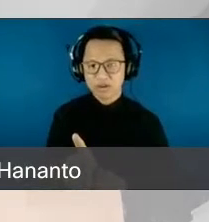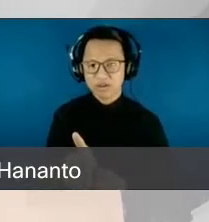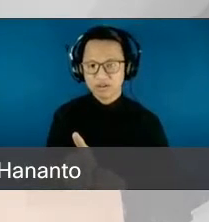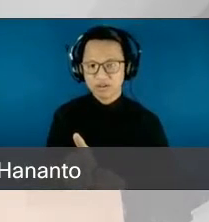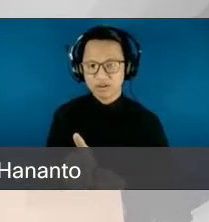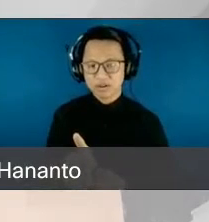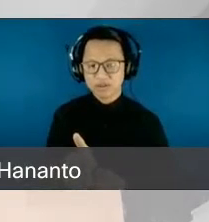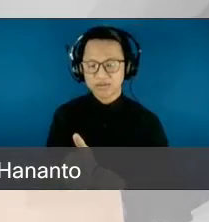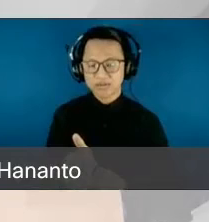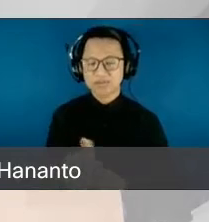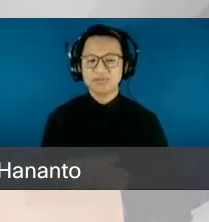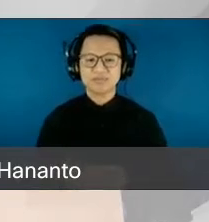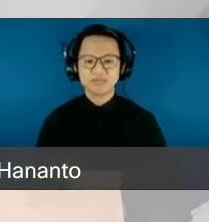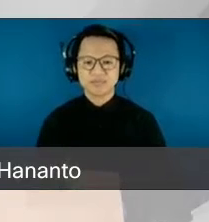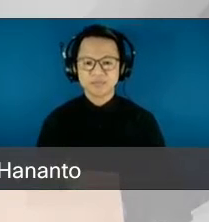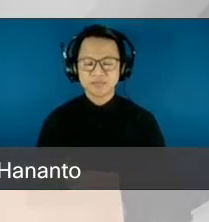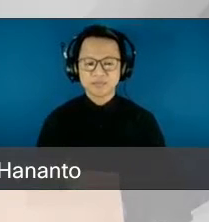sebagai target jangka pendek dari program ini.